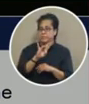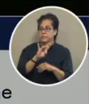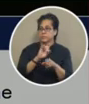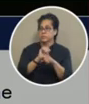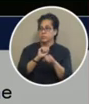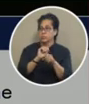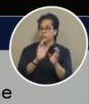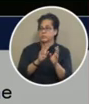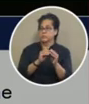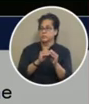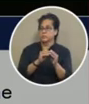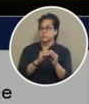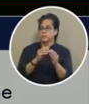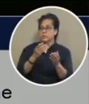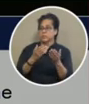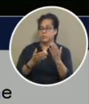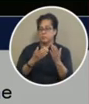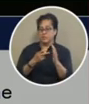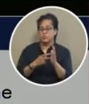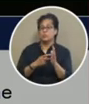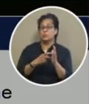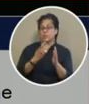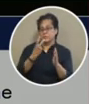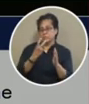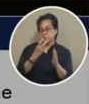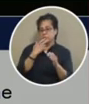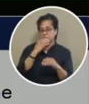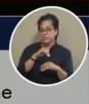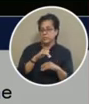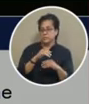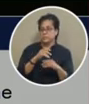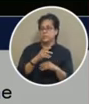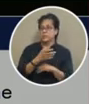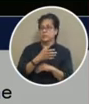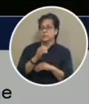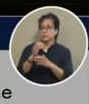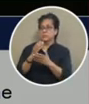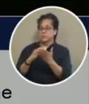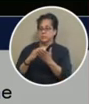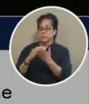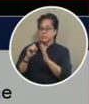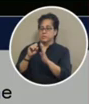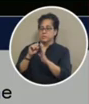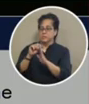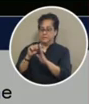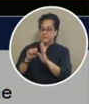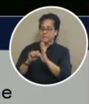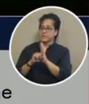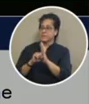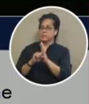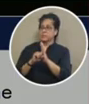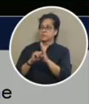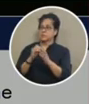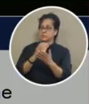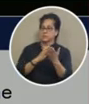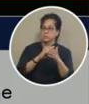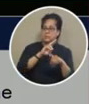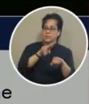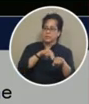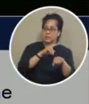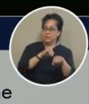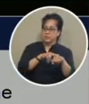recession. We think it might be twice as bad. Some of the state prognostications and some of the